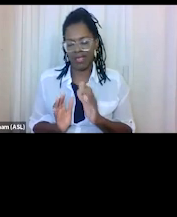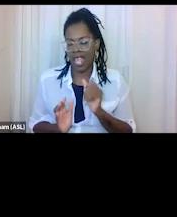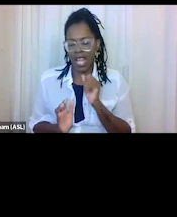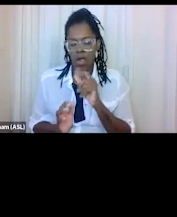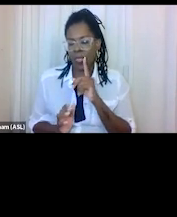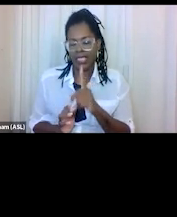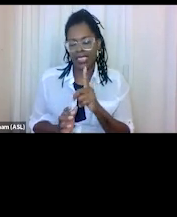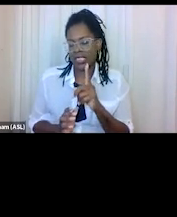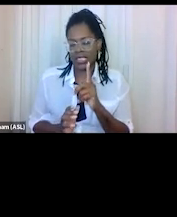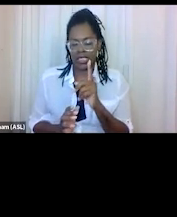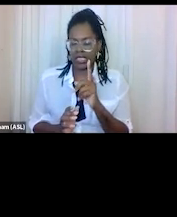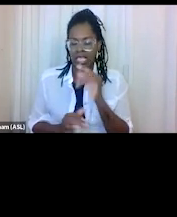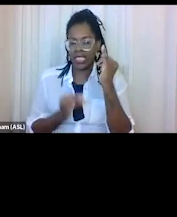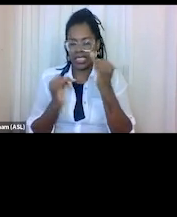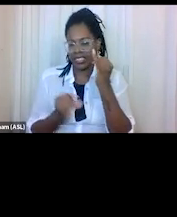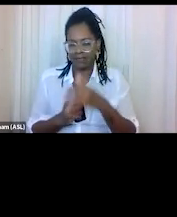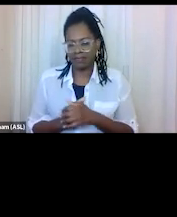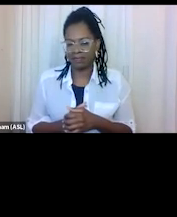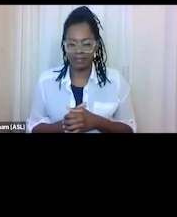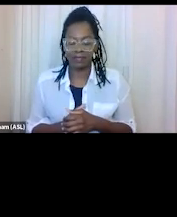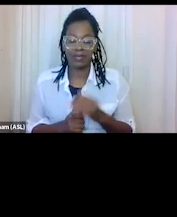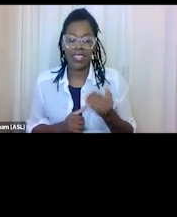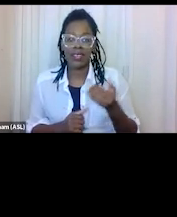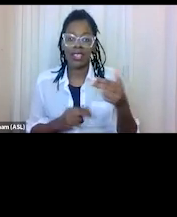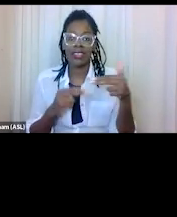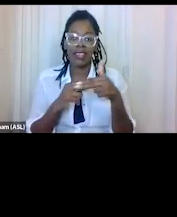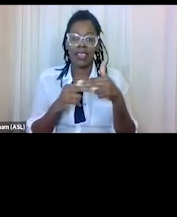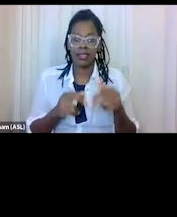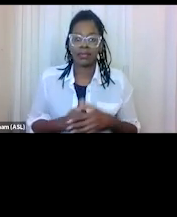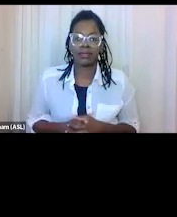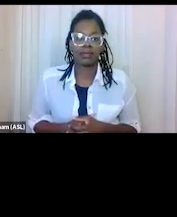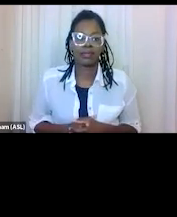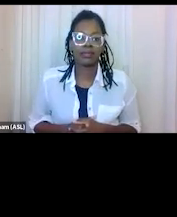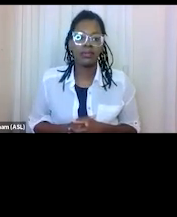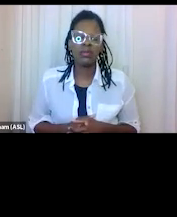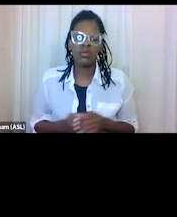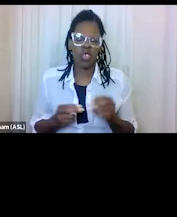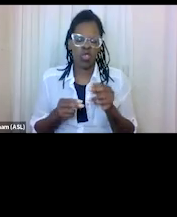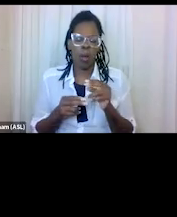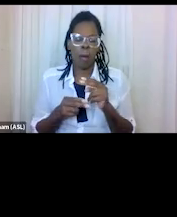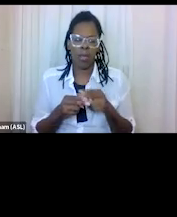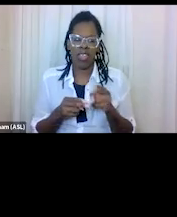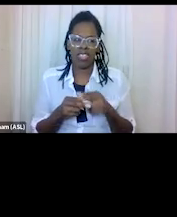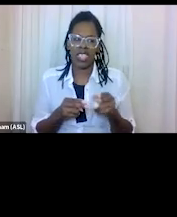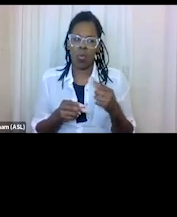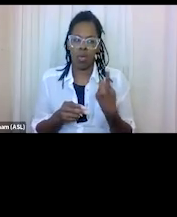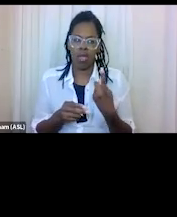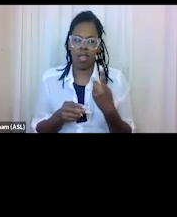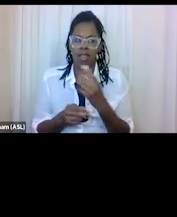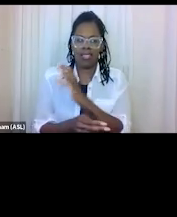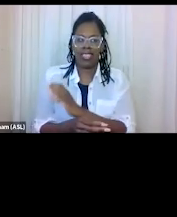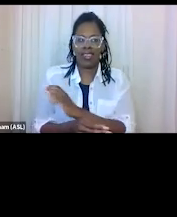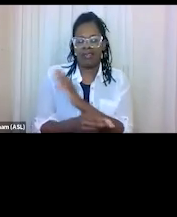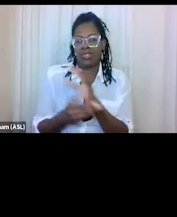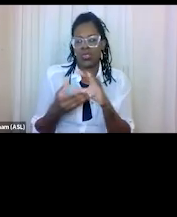unrealistic. And we can go ahead to the next slide here. So I just want to briefly share a clinical anecdote. So